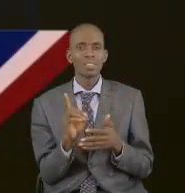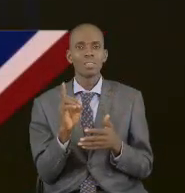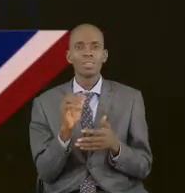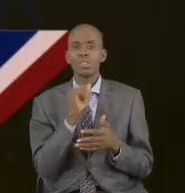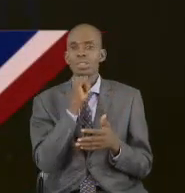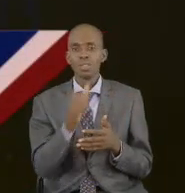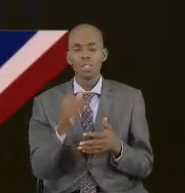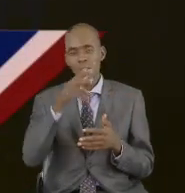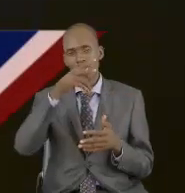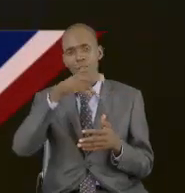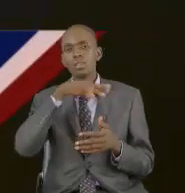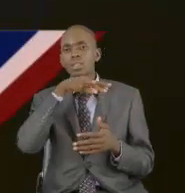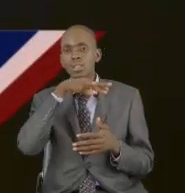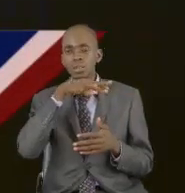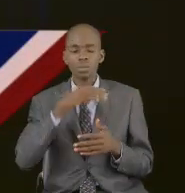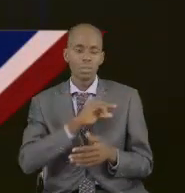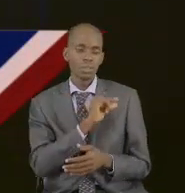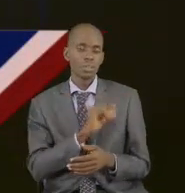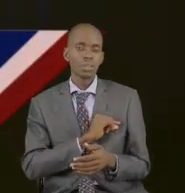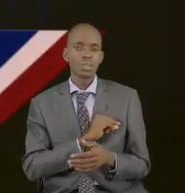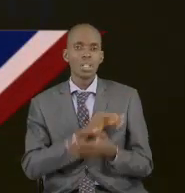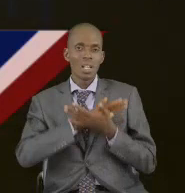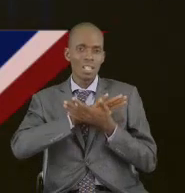incorruptible conscience. Cleansed,